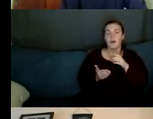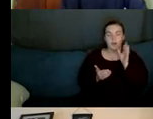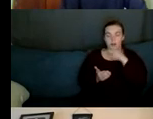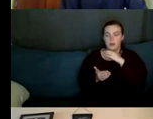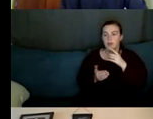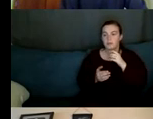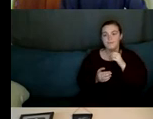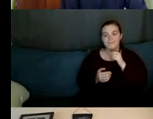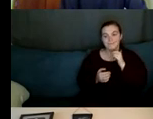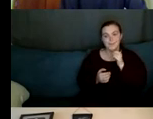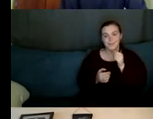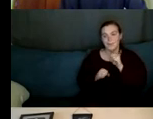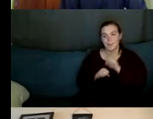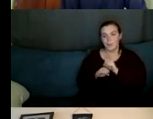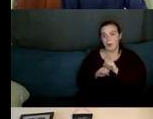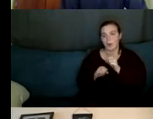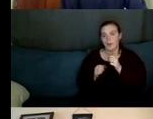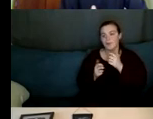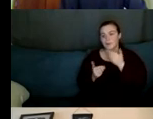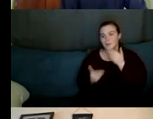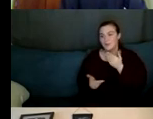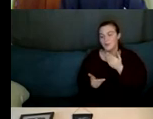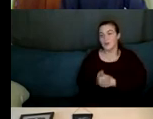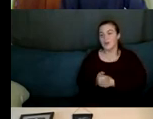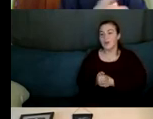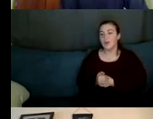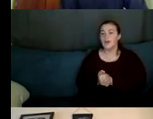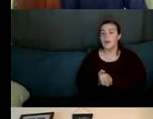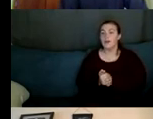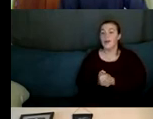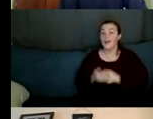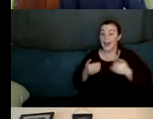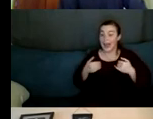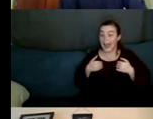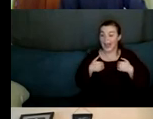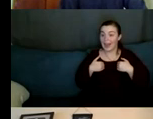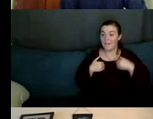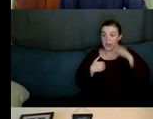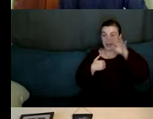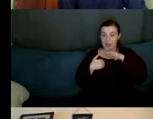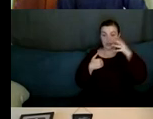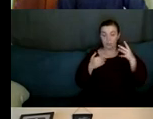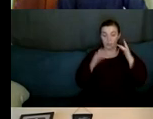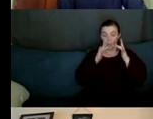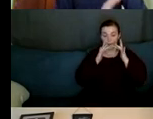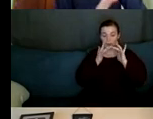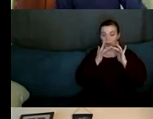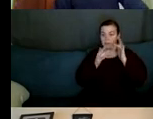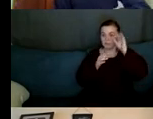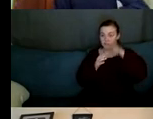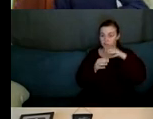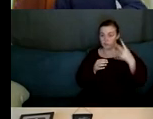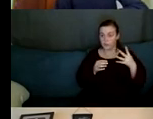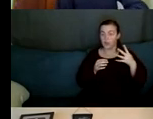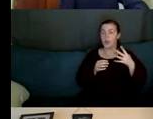And when you embed a calendar on a website, very much like this particular event, it fixes all